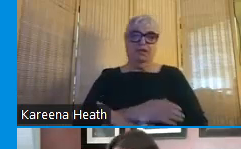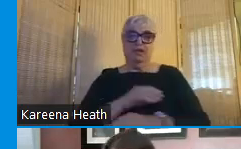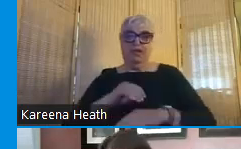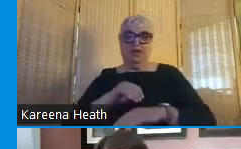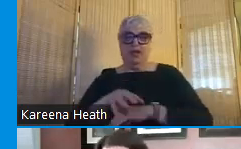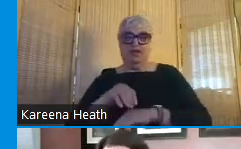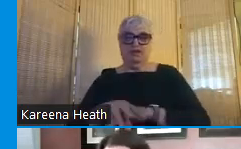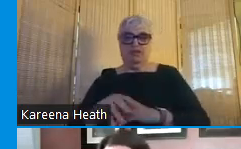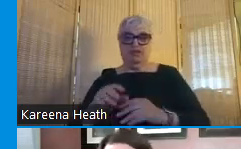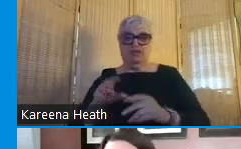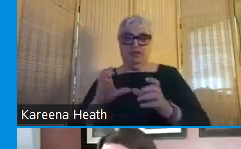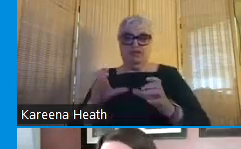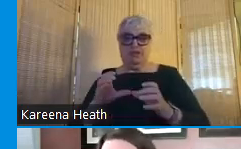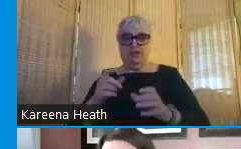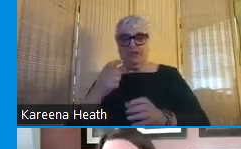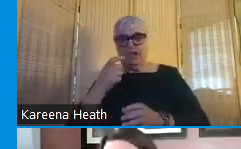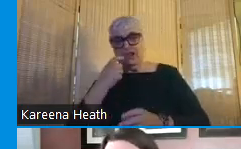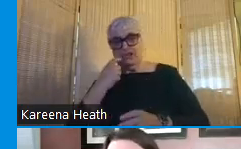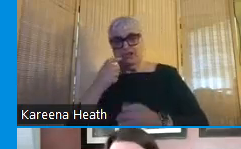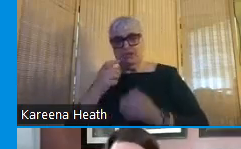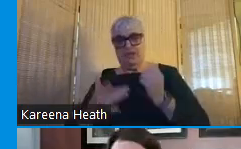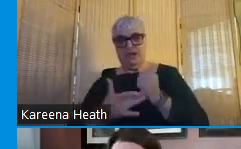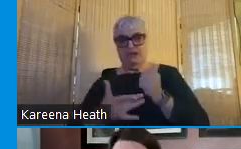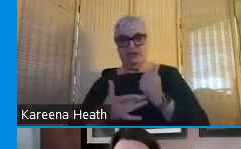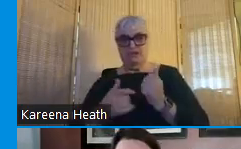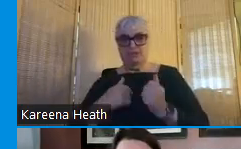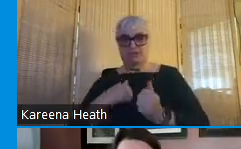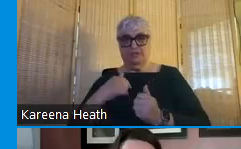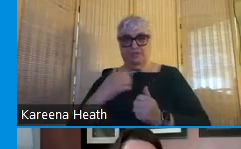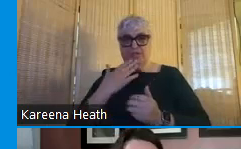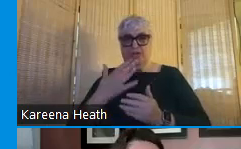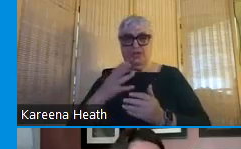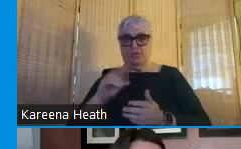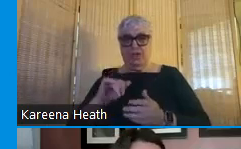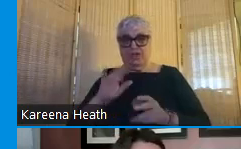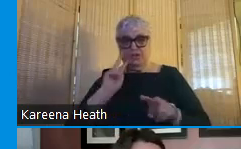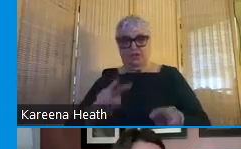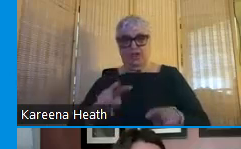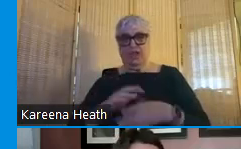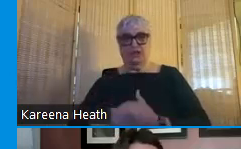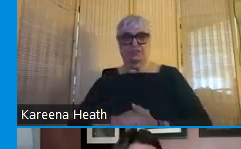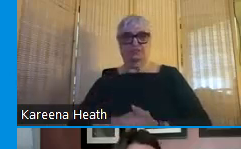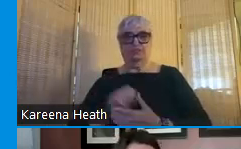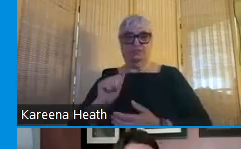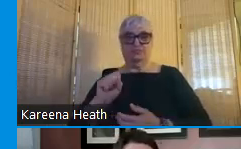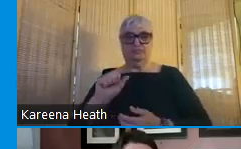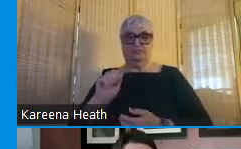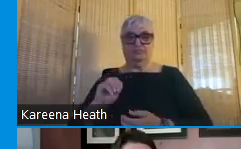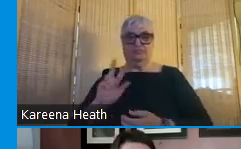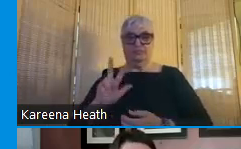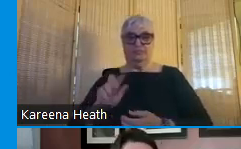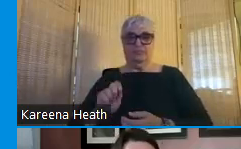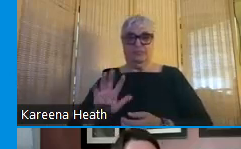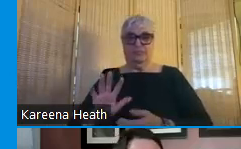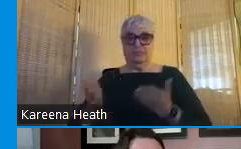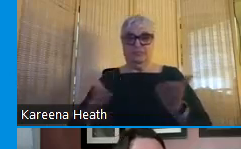pre-counselor certified addiction technician period of time. I feel like that's a good solid way to look at it. ASAM 3.5 type services